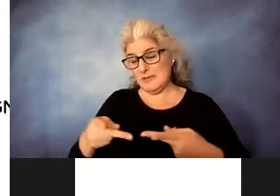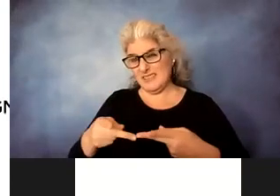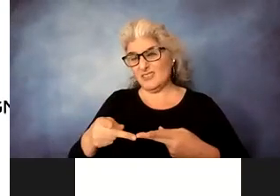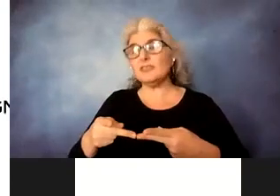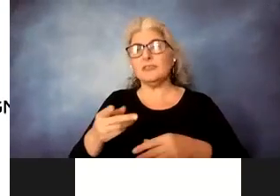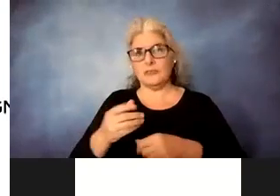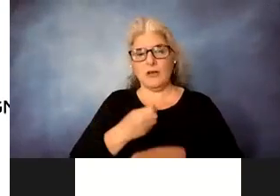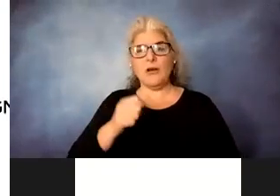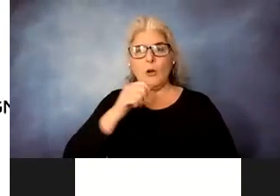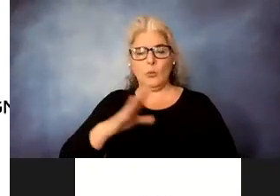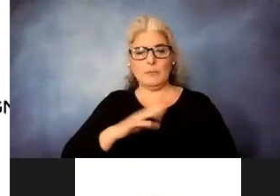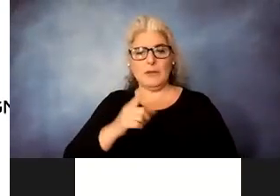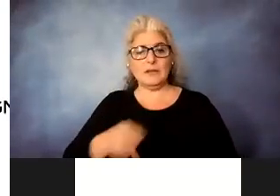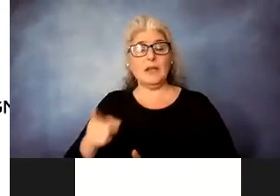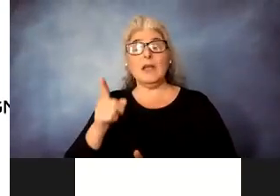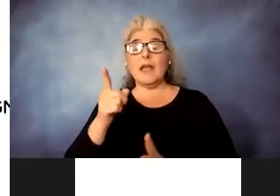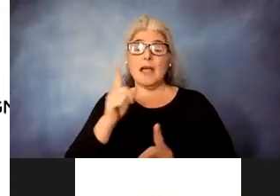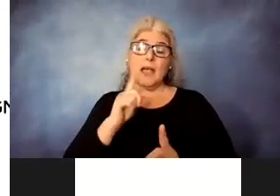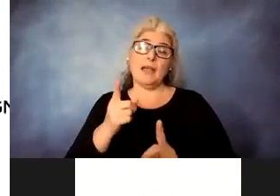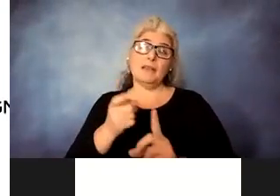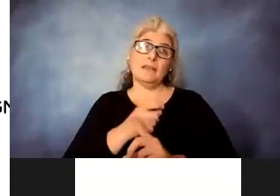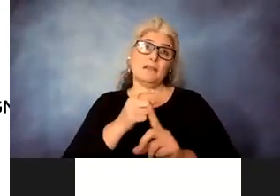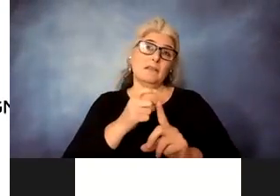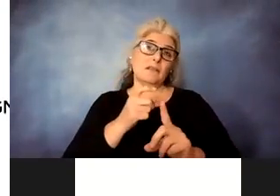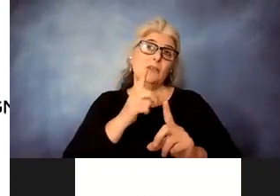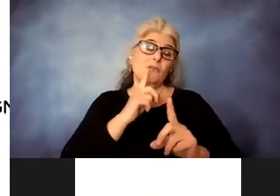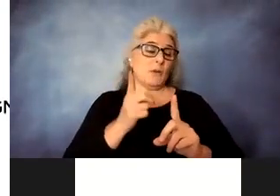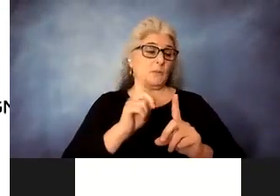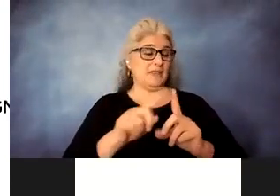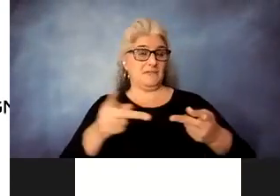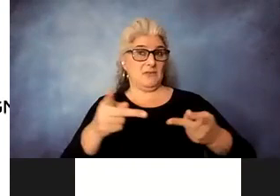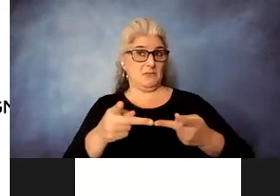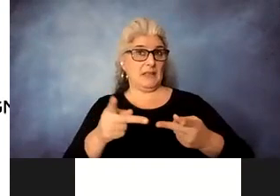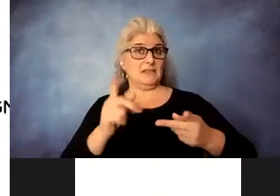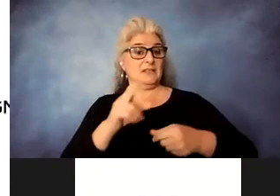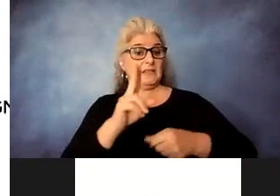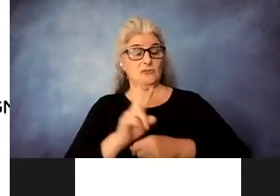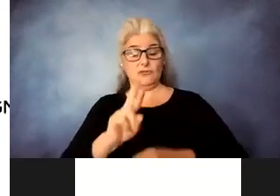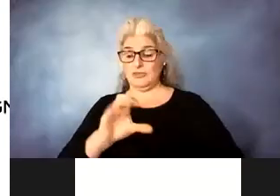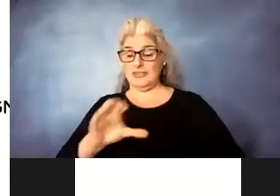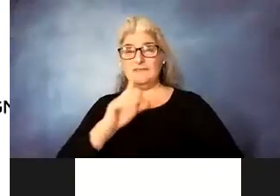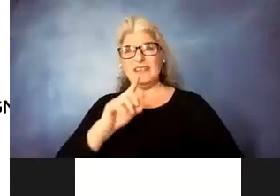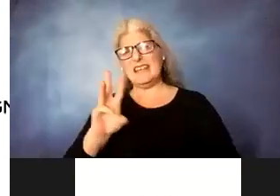municipalities that use ranked choice voting, 6 have women mayors and 4 have Black, Latino, or Asian mayors.